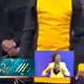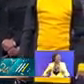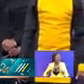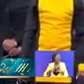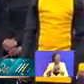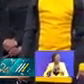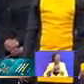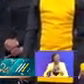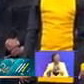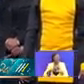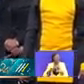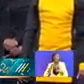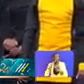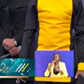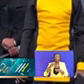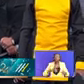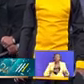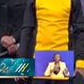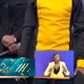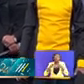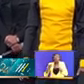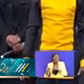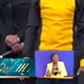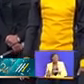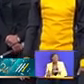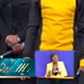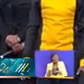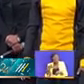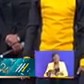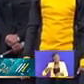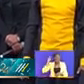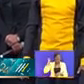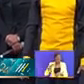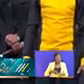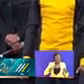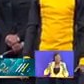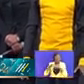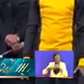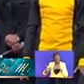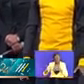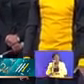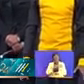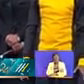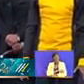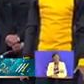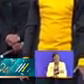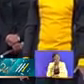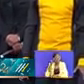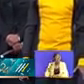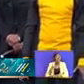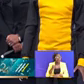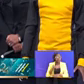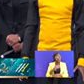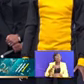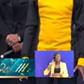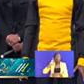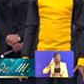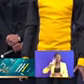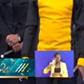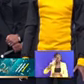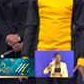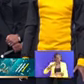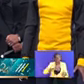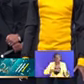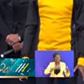survive without a move something must move in their day and there are three